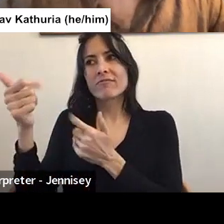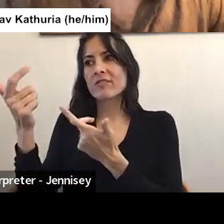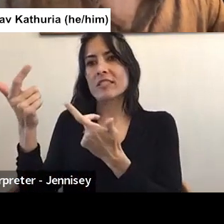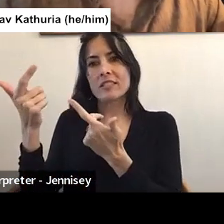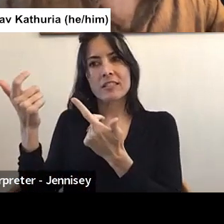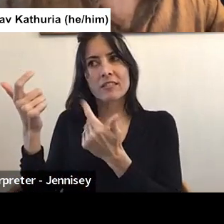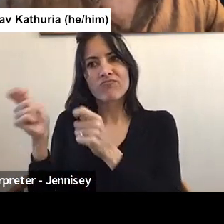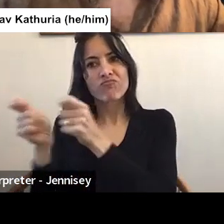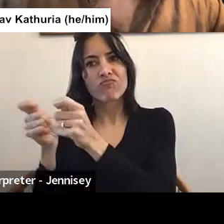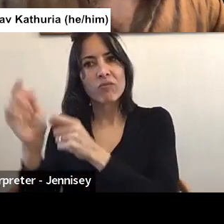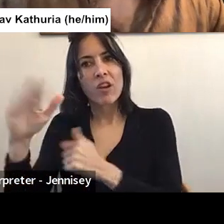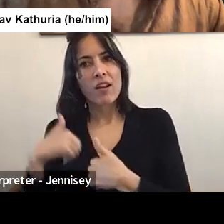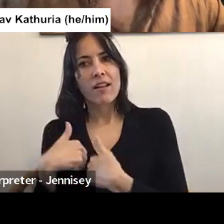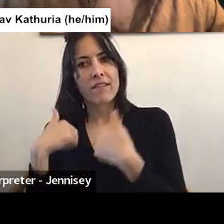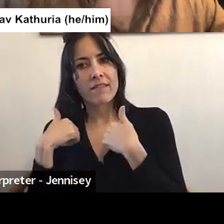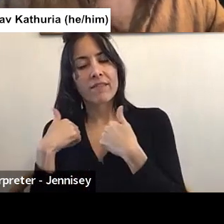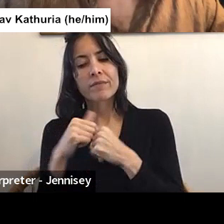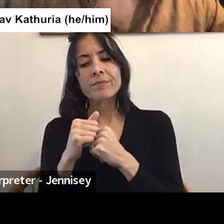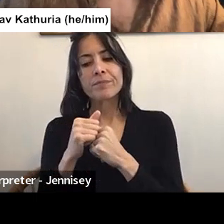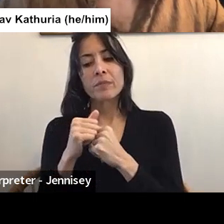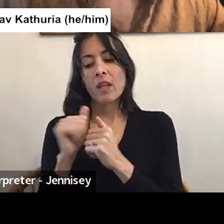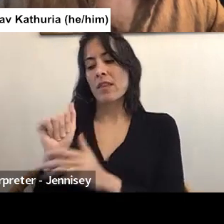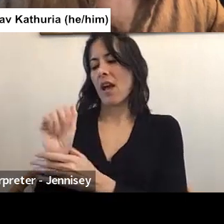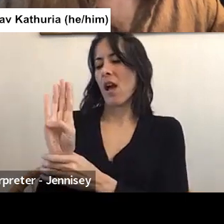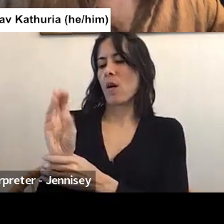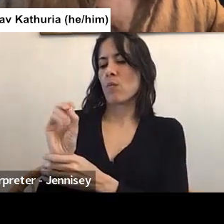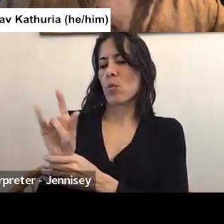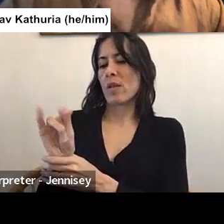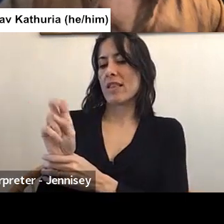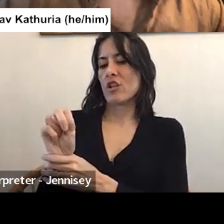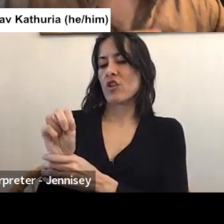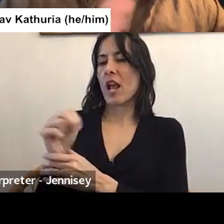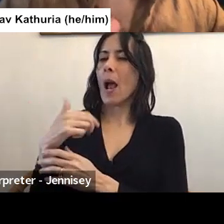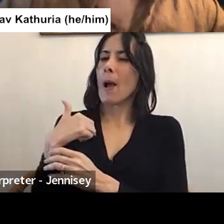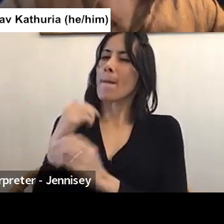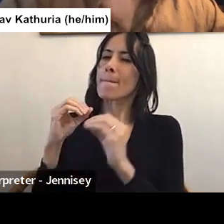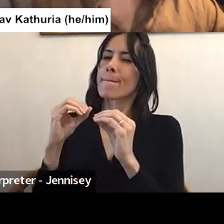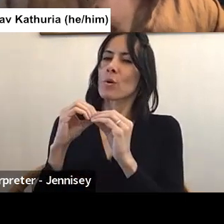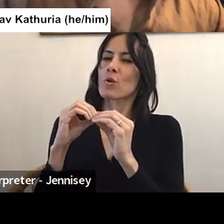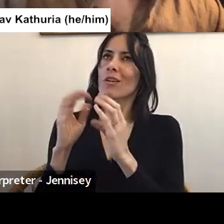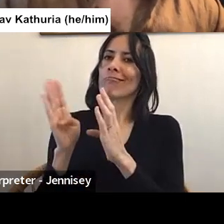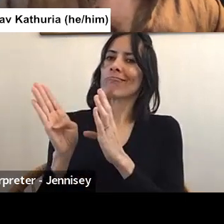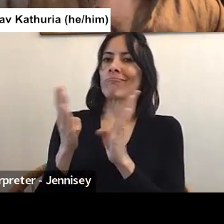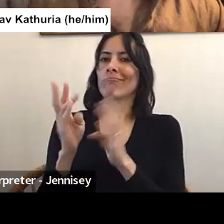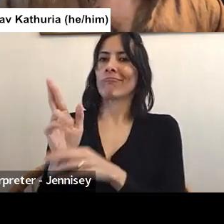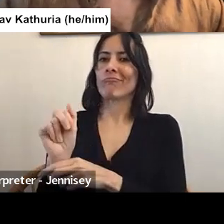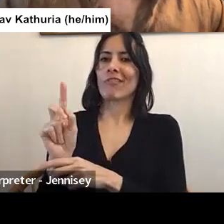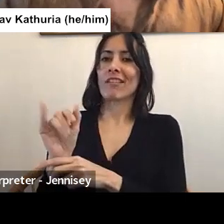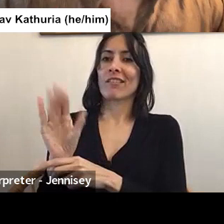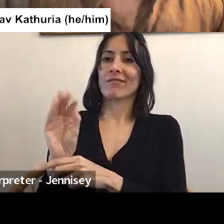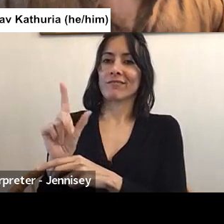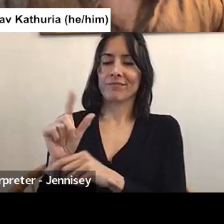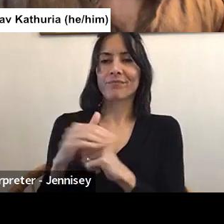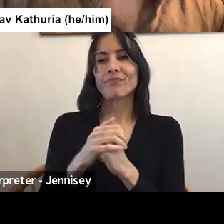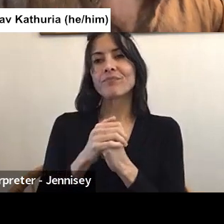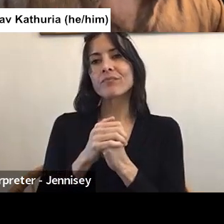I think I also, when I use the word abolition, I look to it in its most radical form. Just something I wanna, just touch on is that,